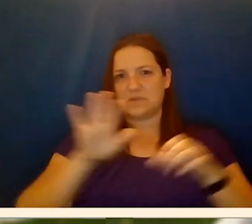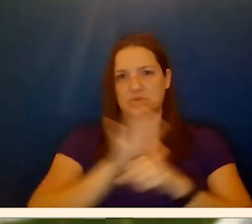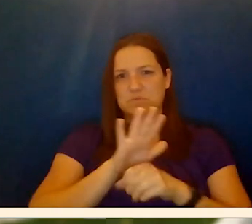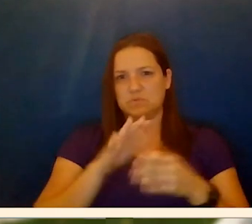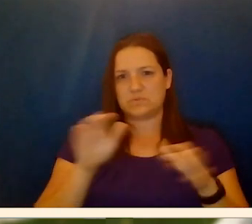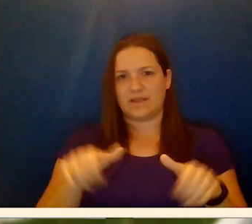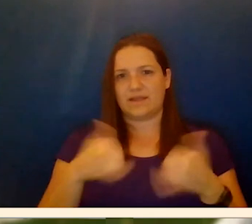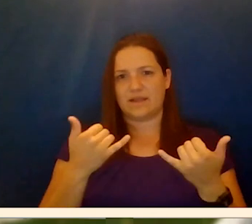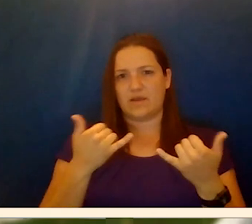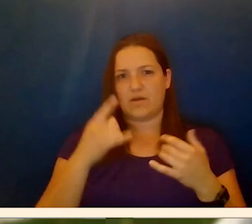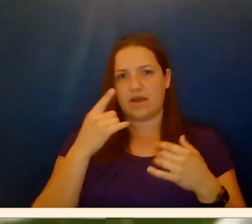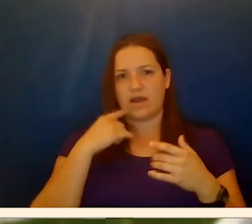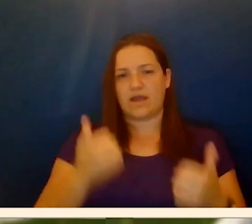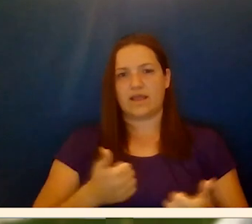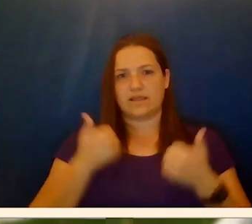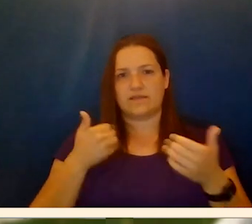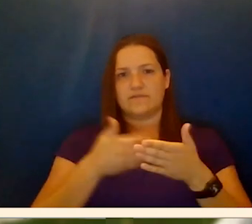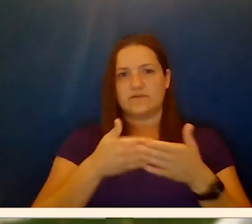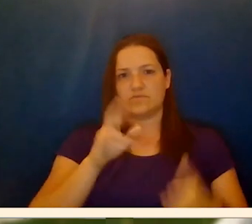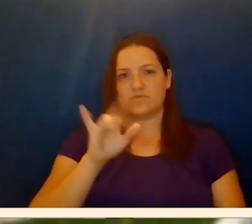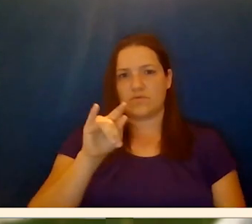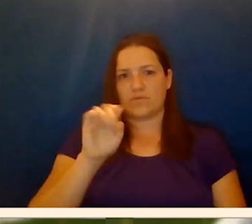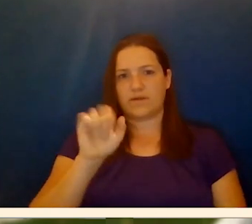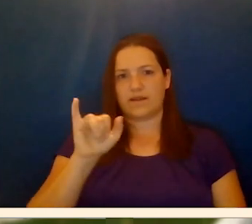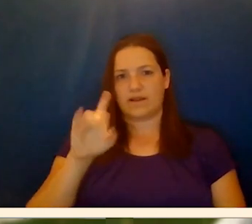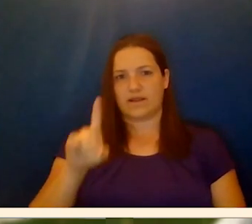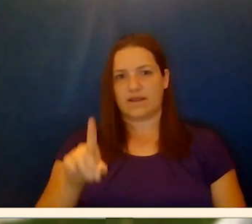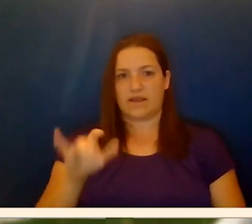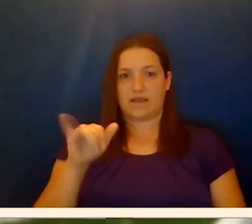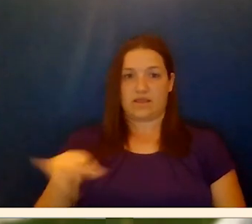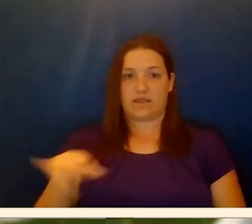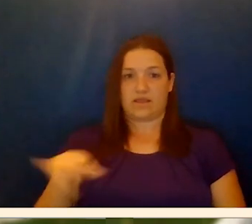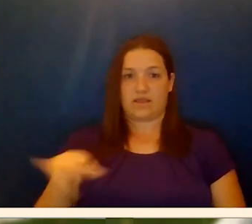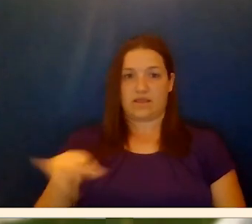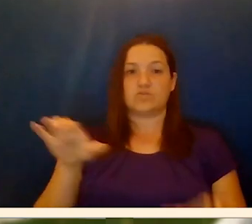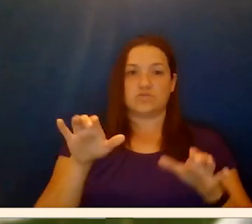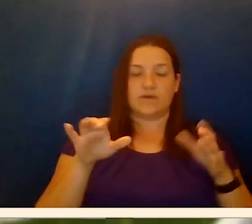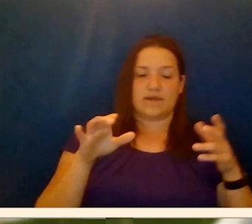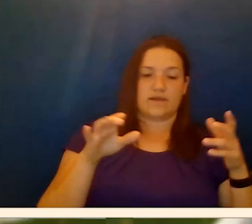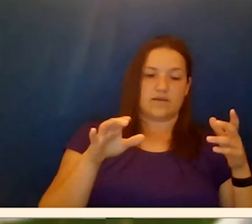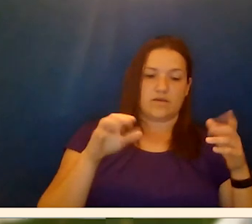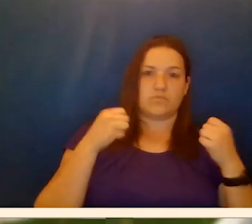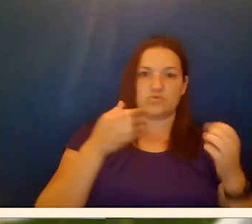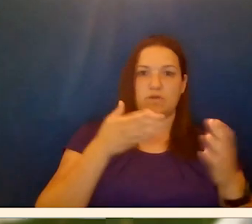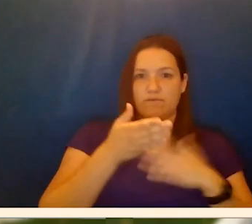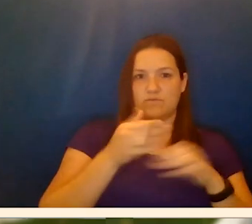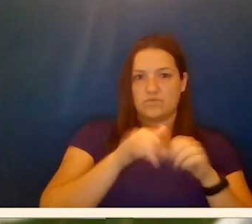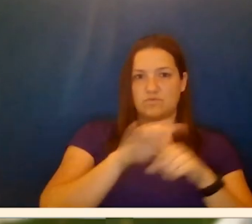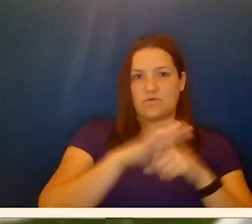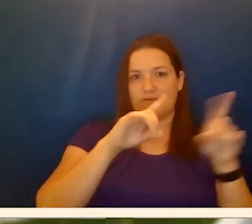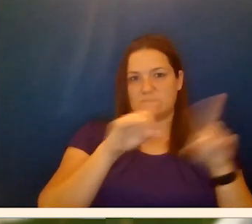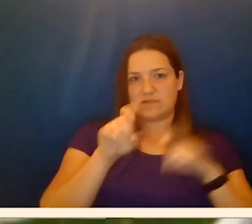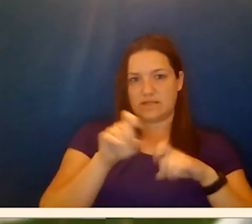Aid, and they're doing drive-through COVID testing. But I think you